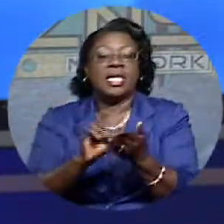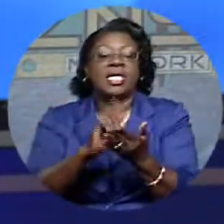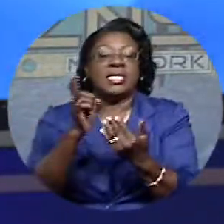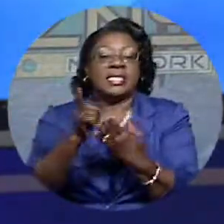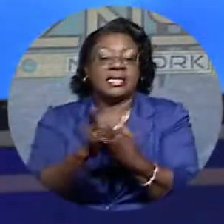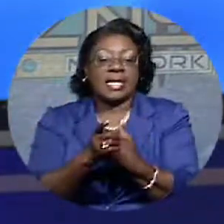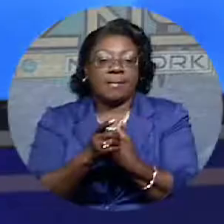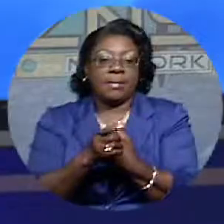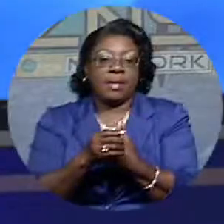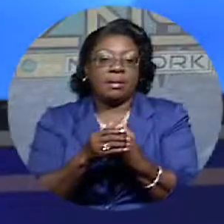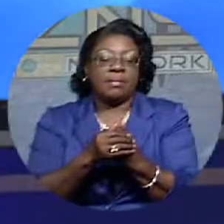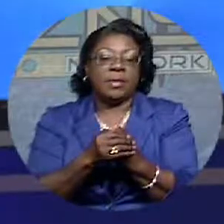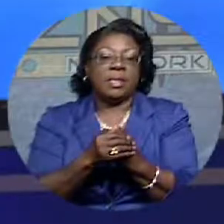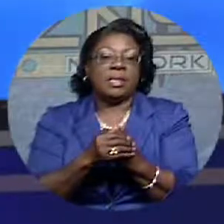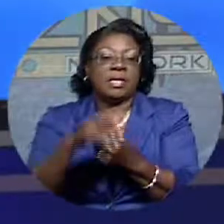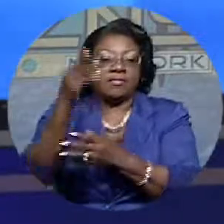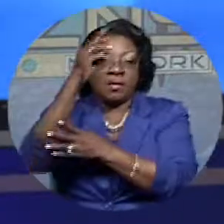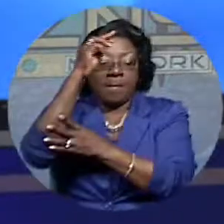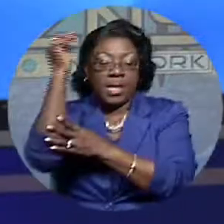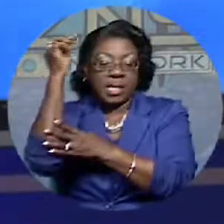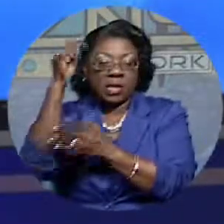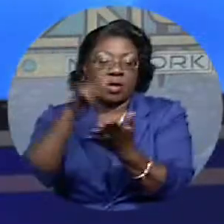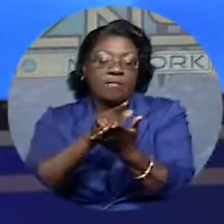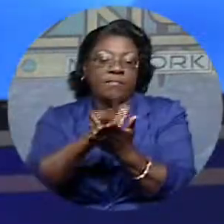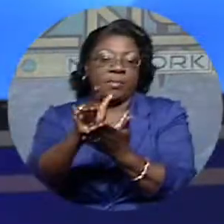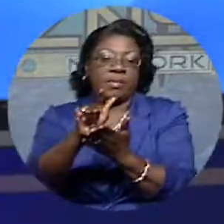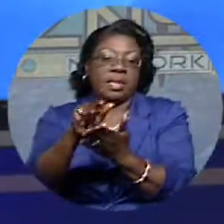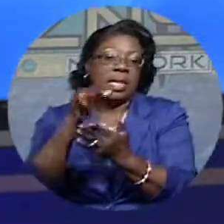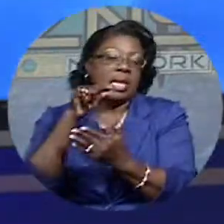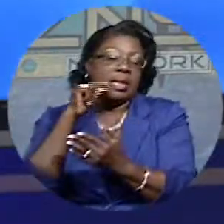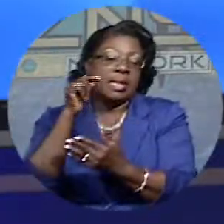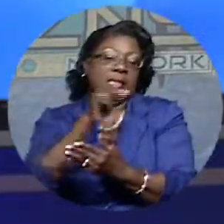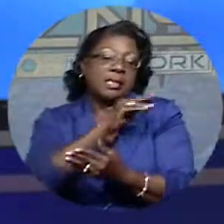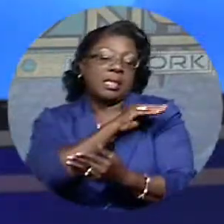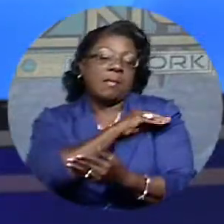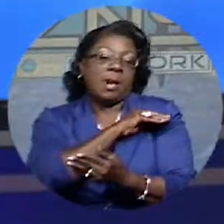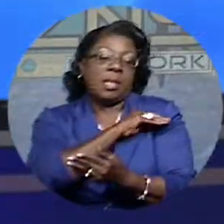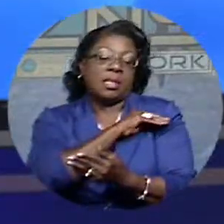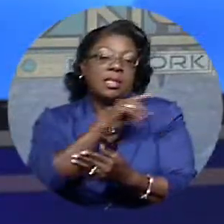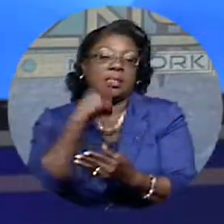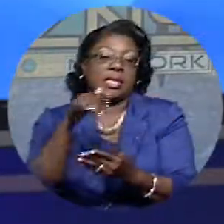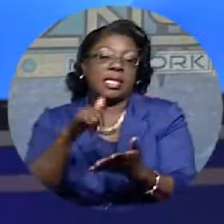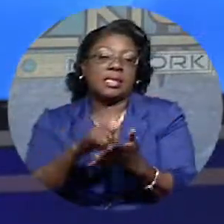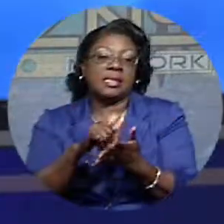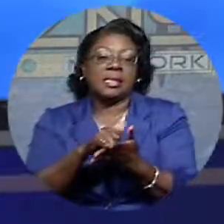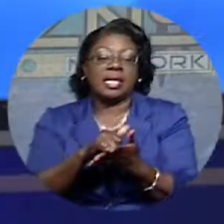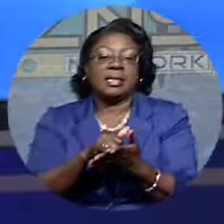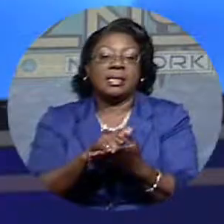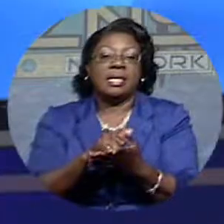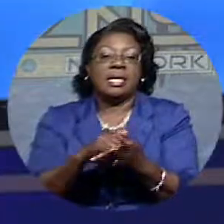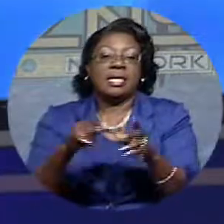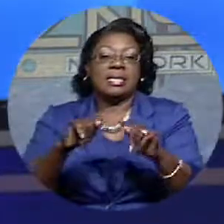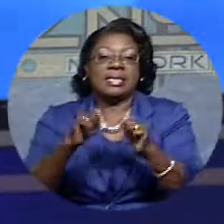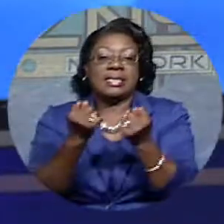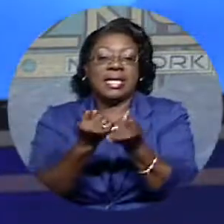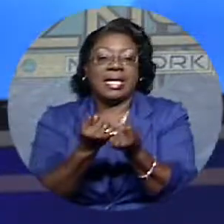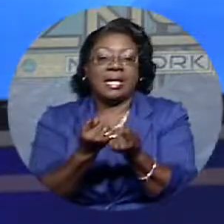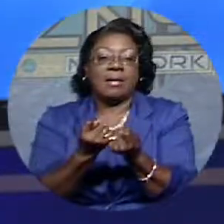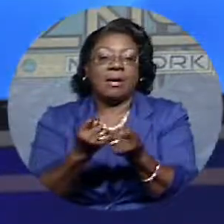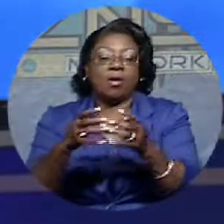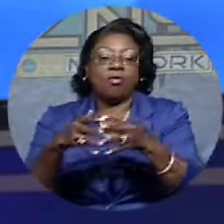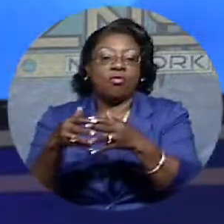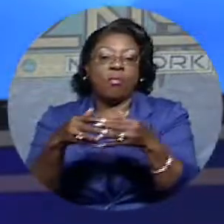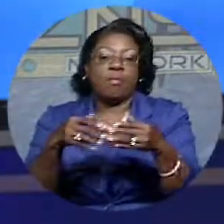That from Minister of Transport and Aviation, Glenys Hannah-Martin. Minister Hannah-Martin told Parliament today that a team of auditors from the